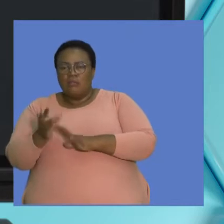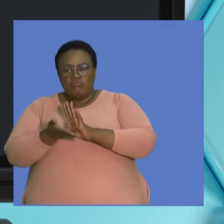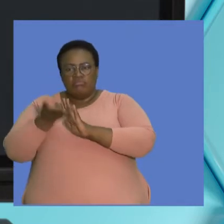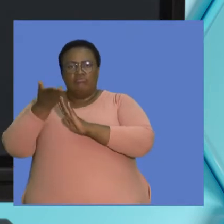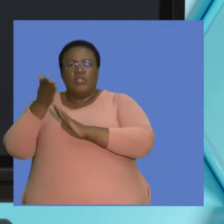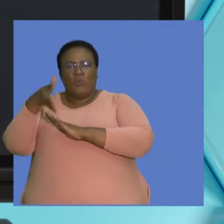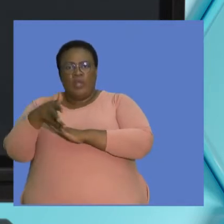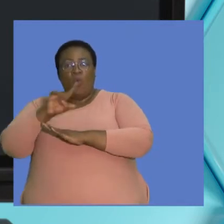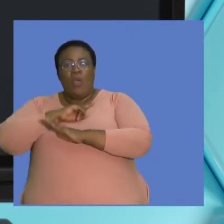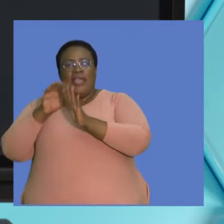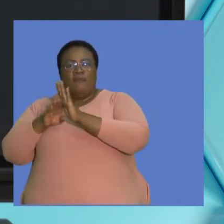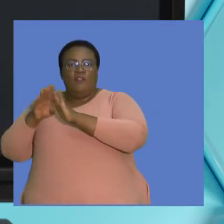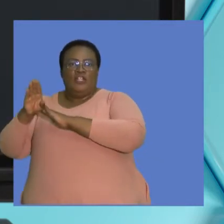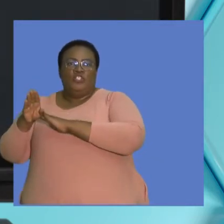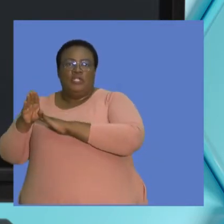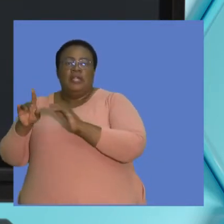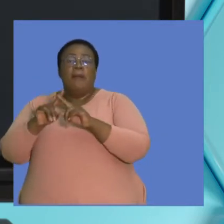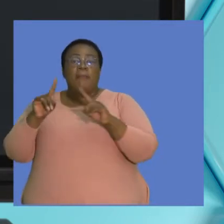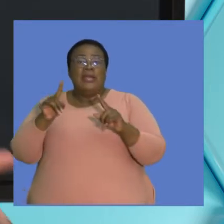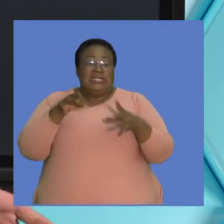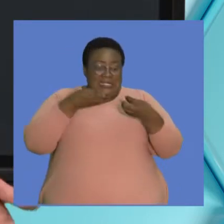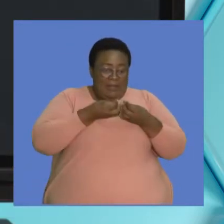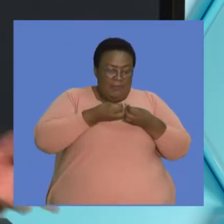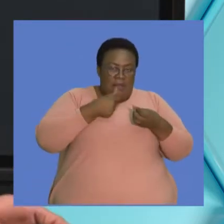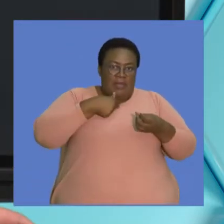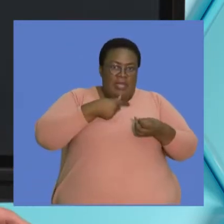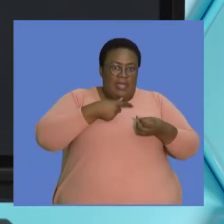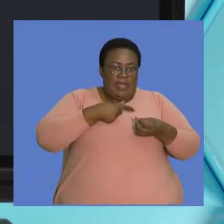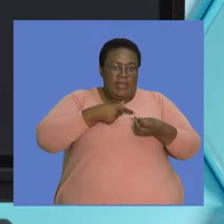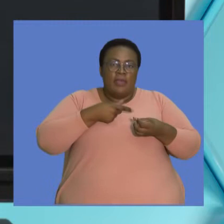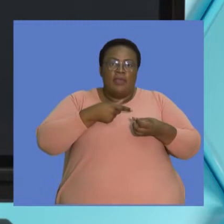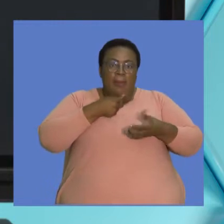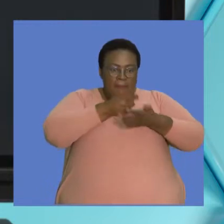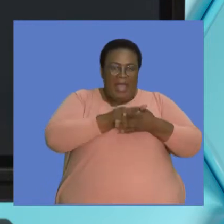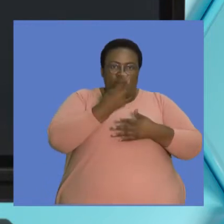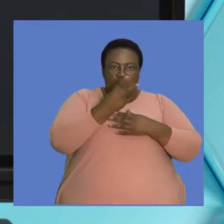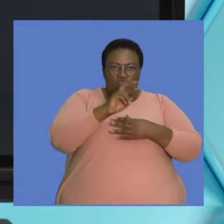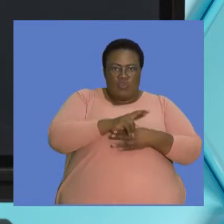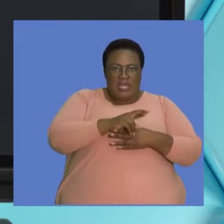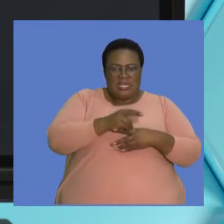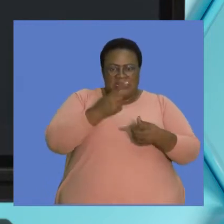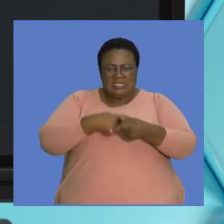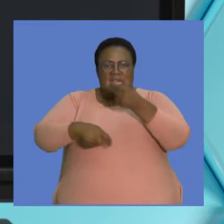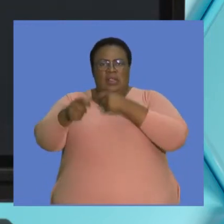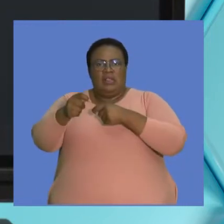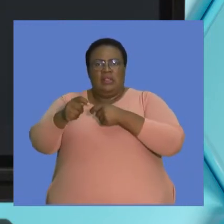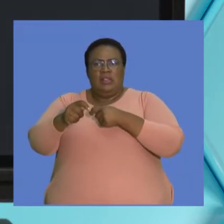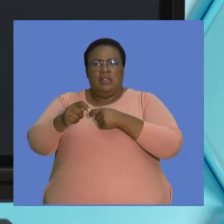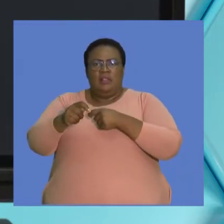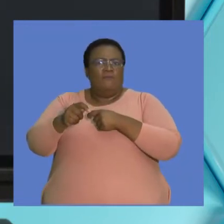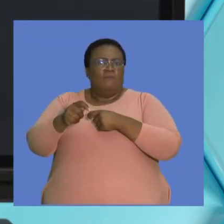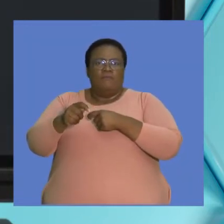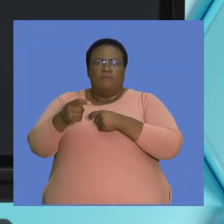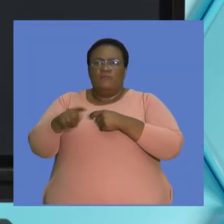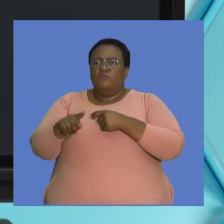3 rands. But if I want to sell what I bought for 2 rands, I cannot sell it for 2 rands or 2 rand 50. I